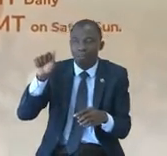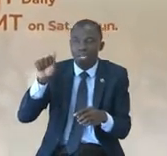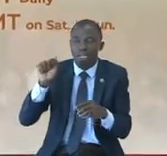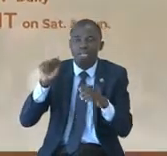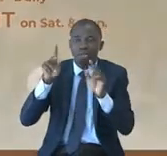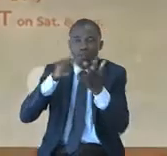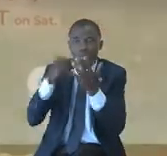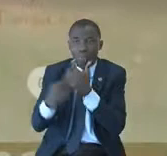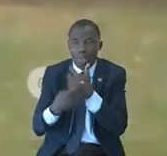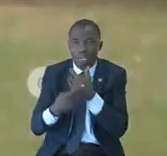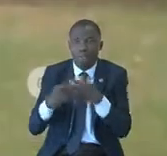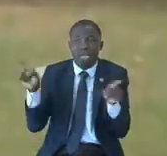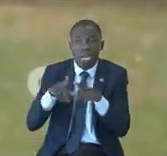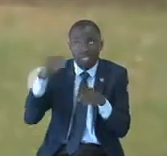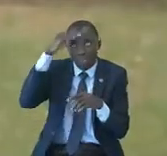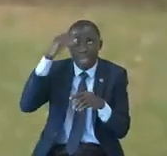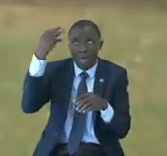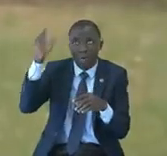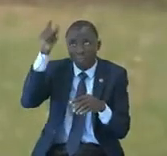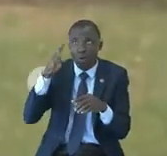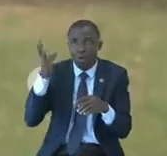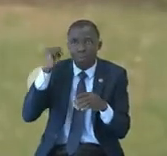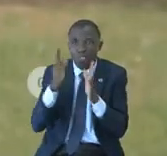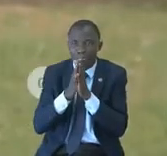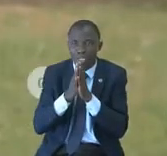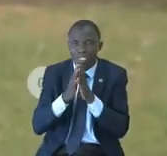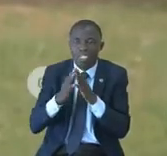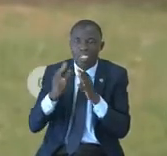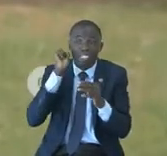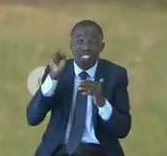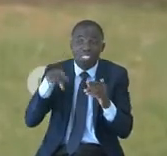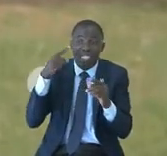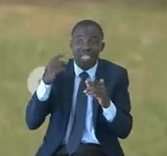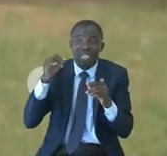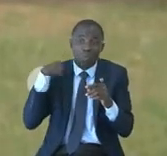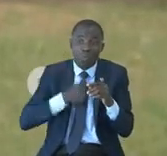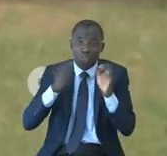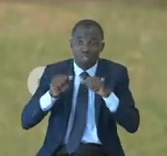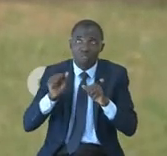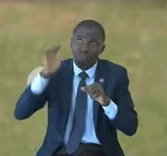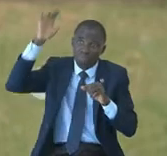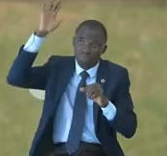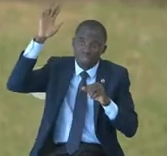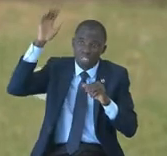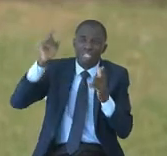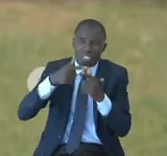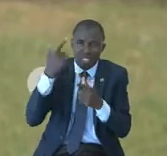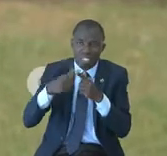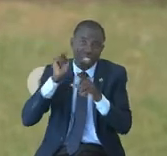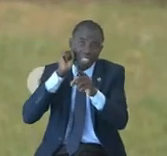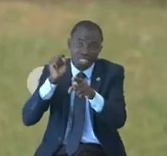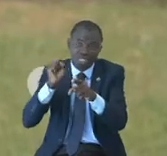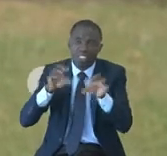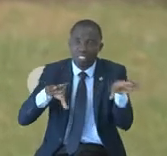man of God was praying and said that we should raise up our hand, I raised up my hand and touched where I have the